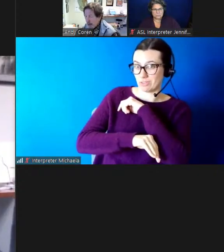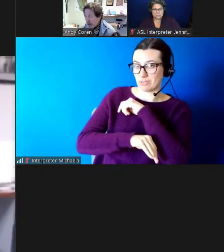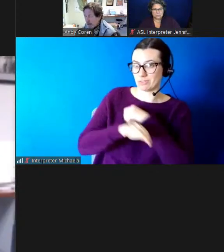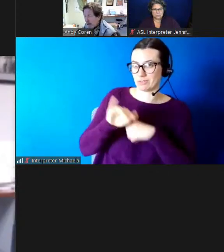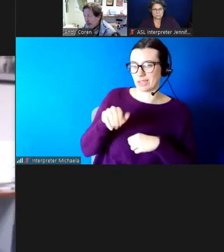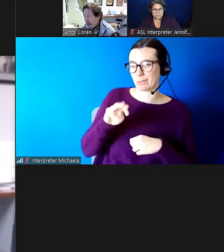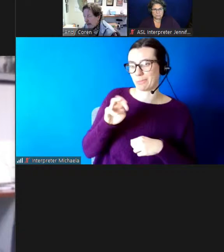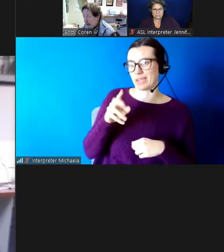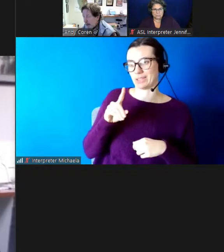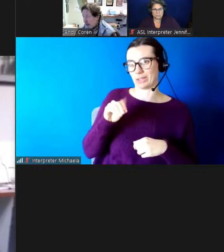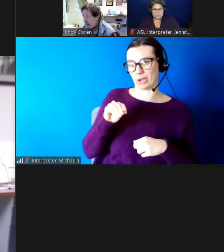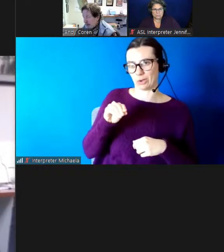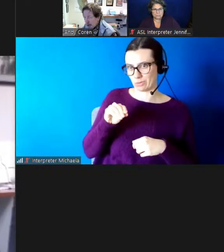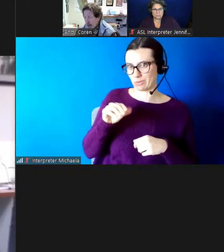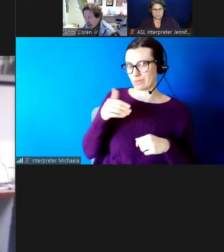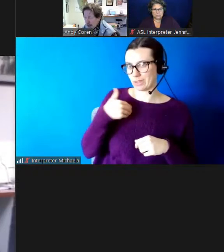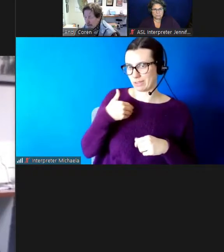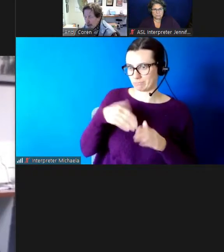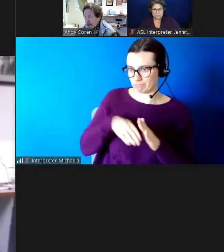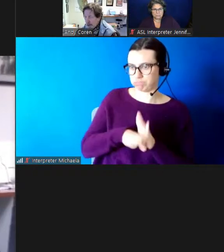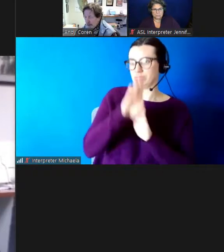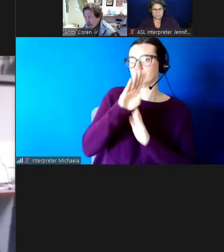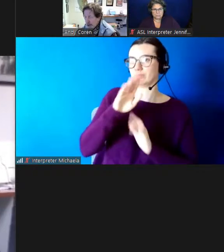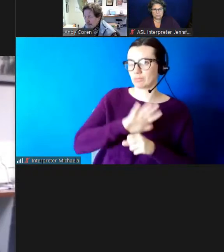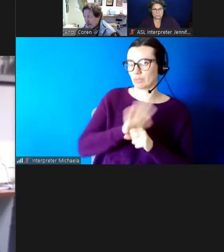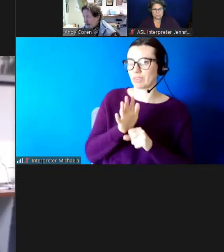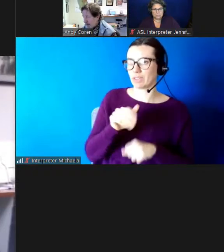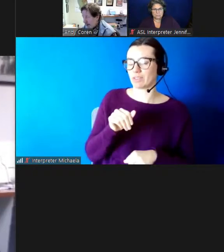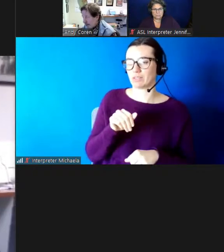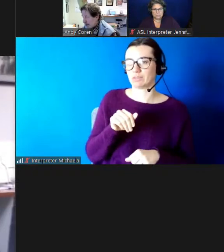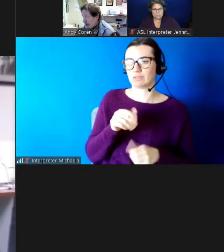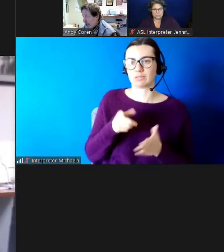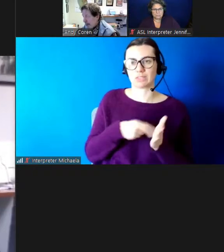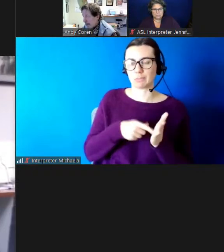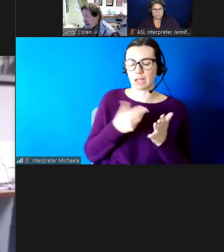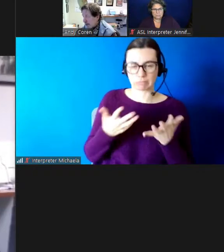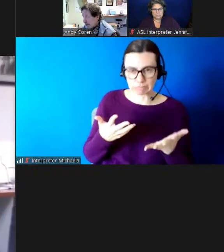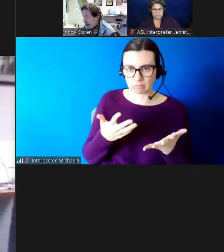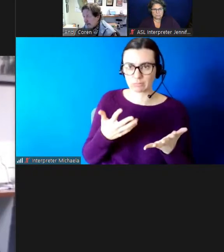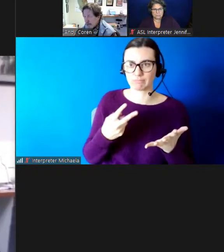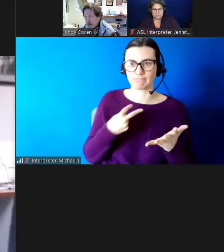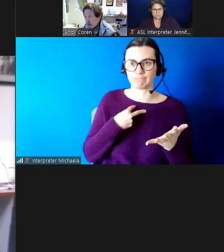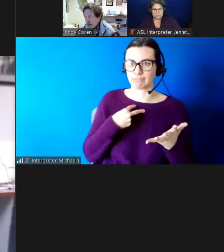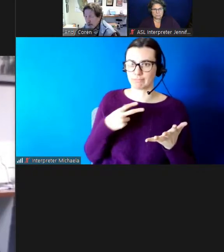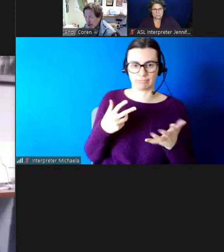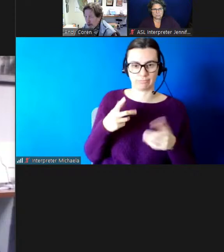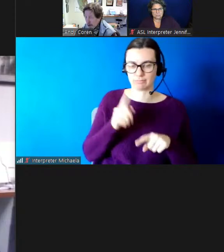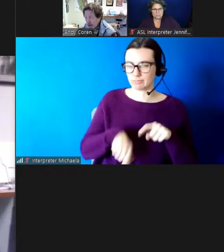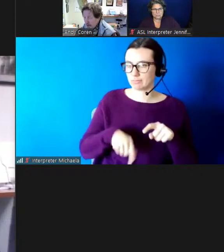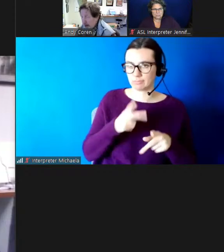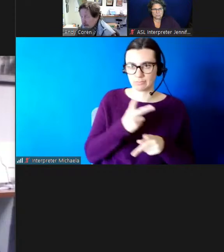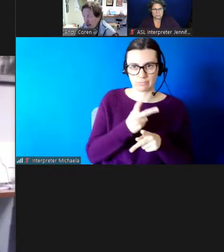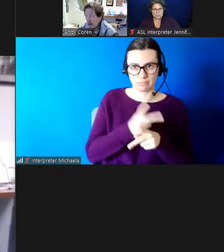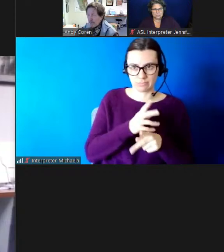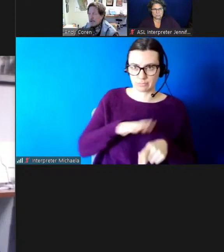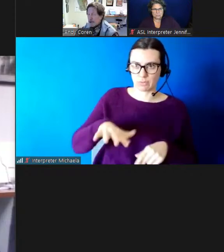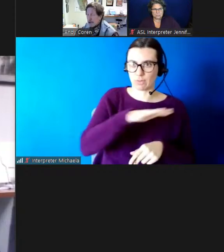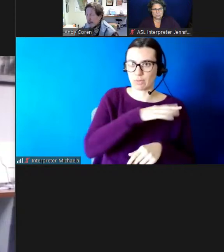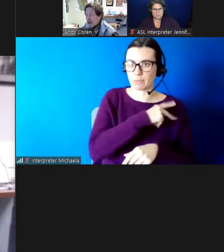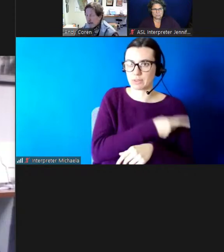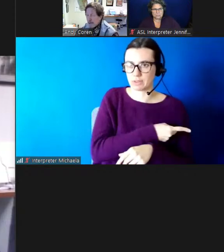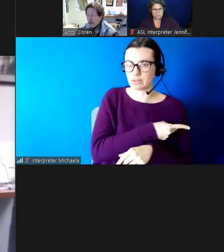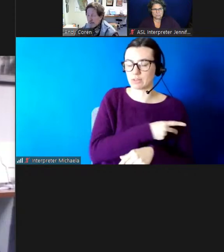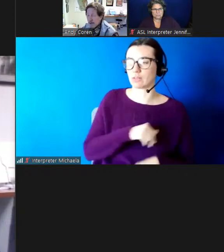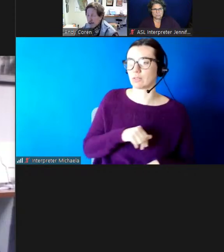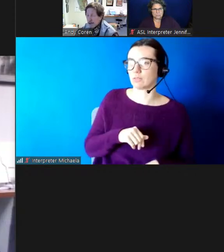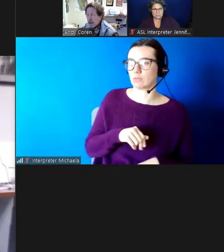Mendocino County. We were at times unable to care for our own patients. There are times when we are not, and outside of the surge,